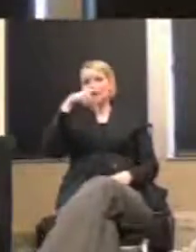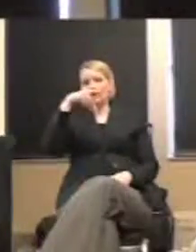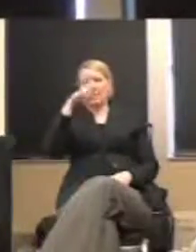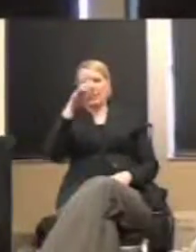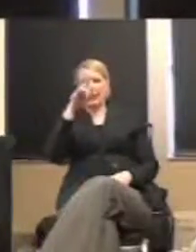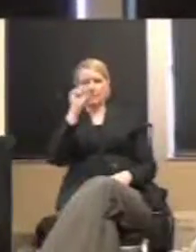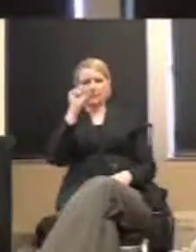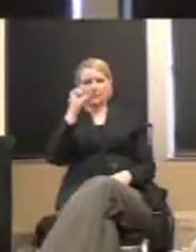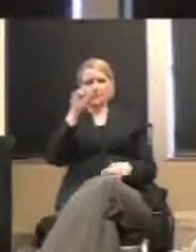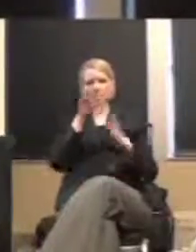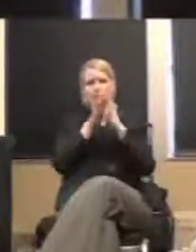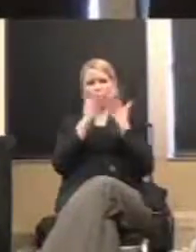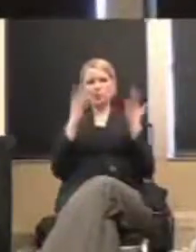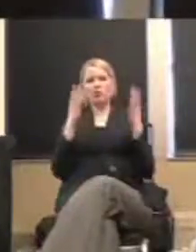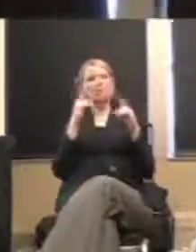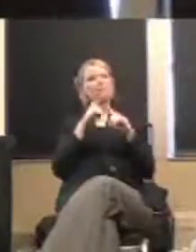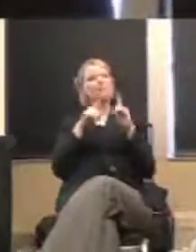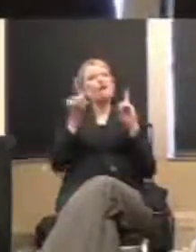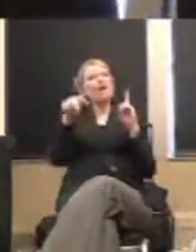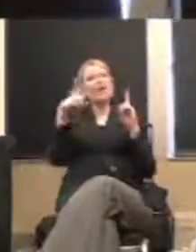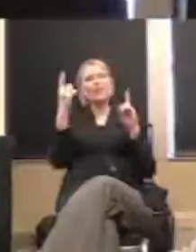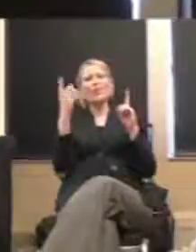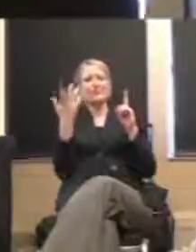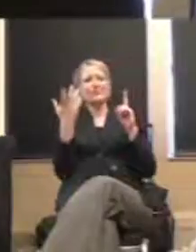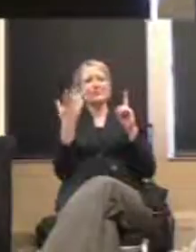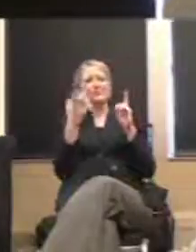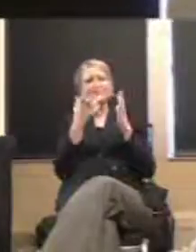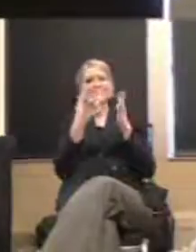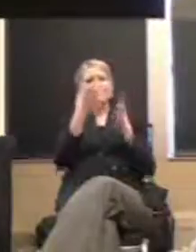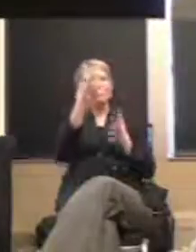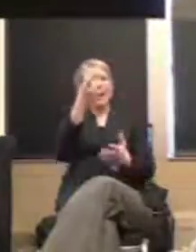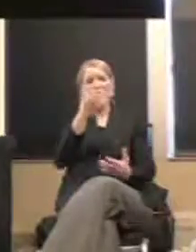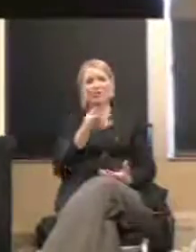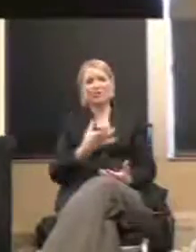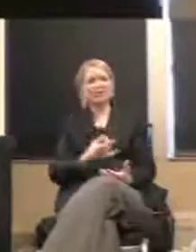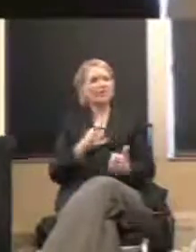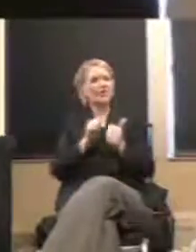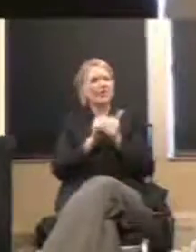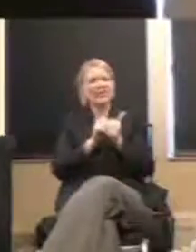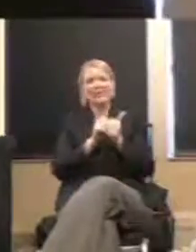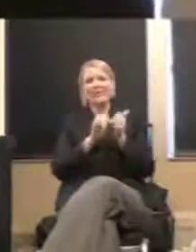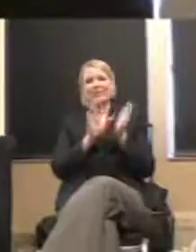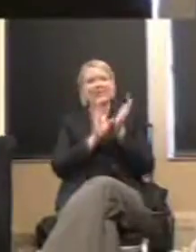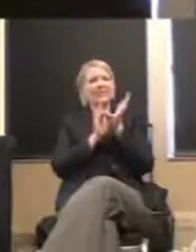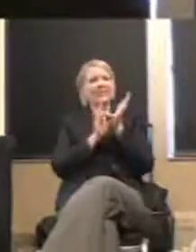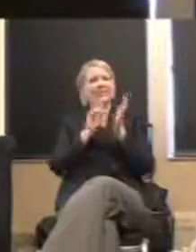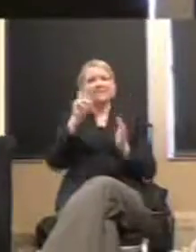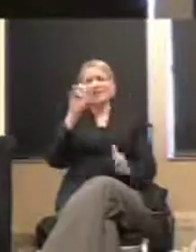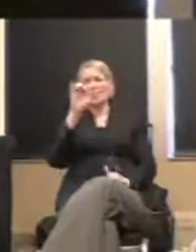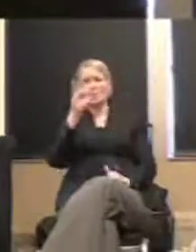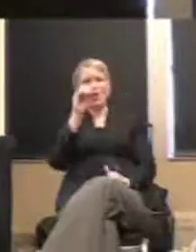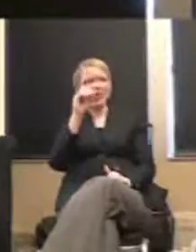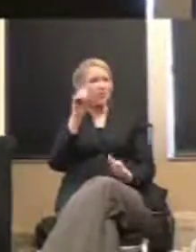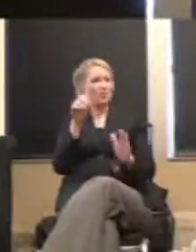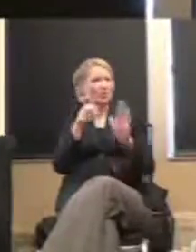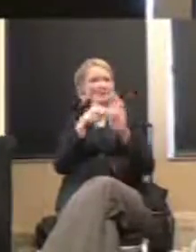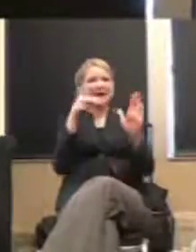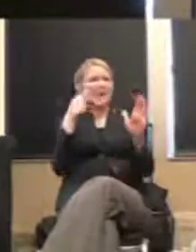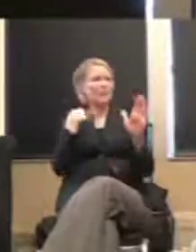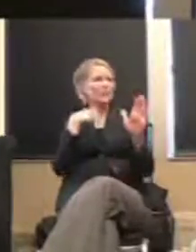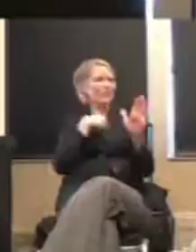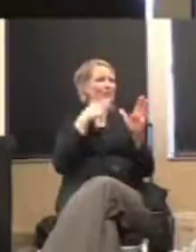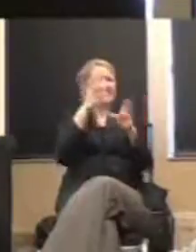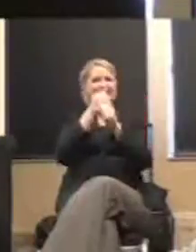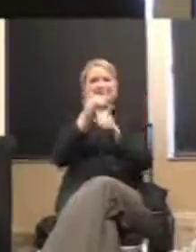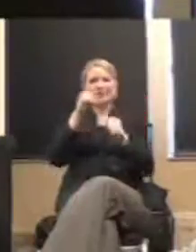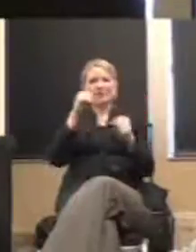books, but the other ones are just binders with Velcro and tape, and we take folders, cut folders or